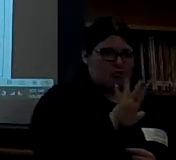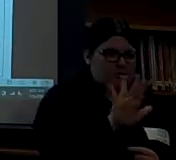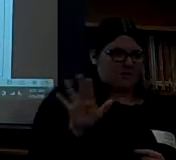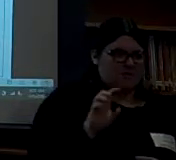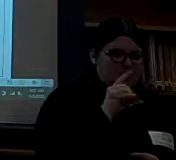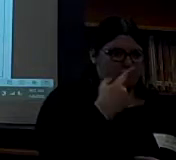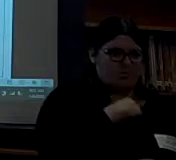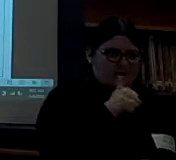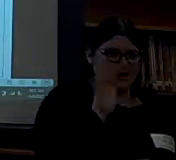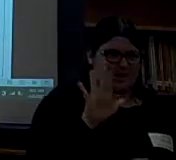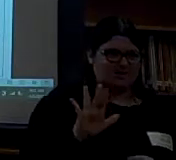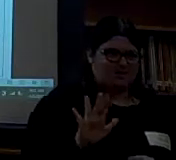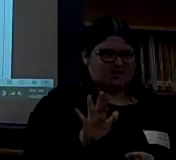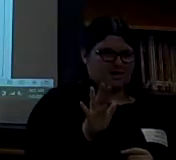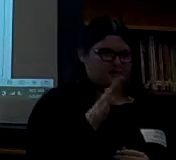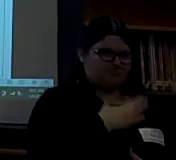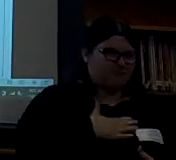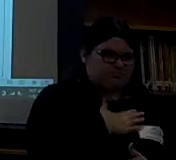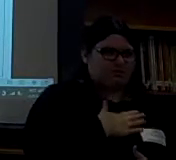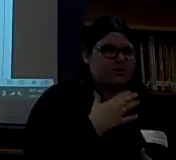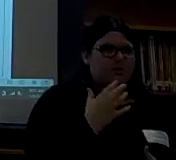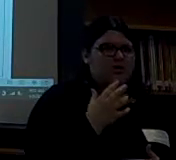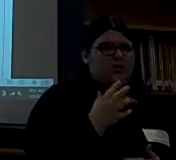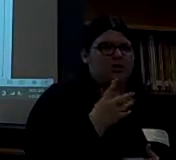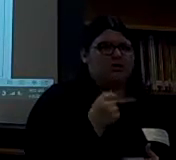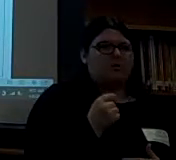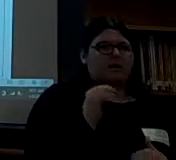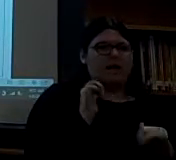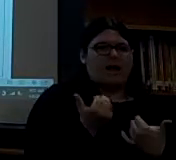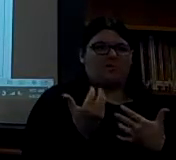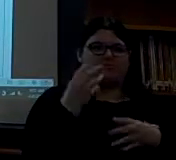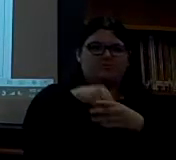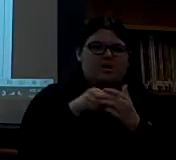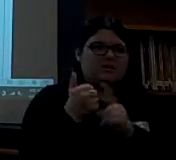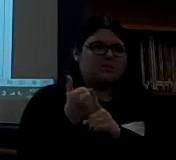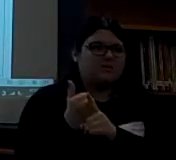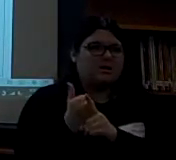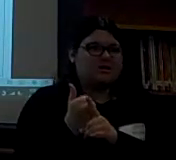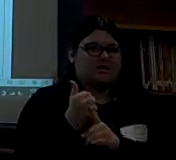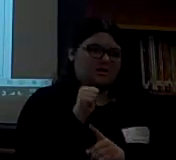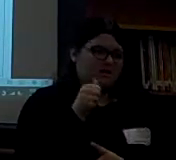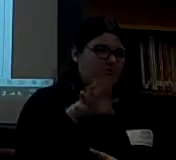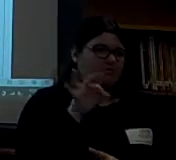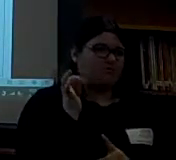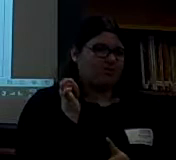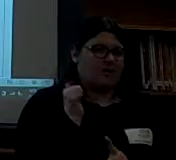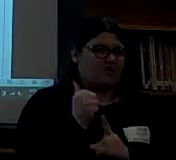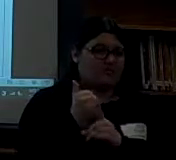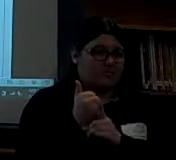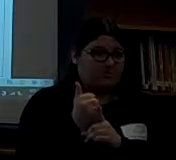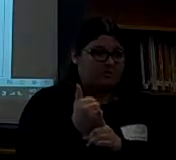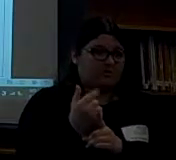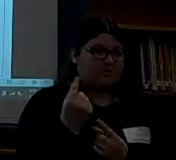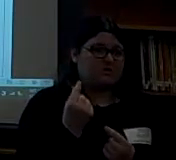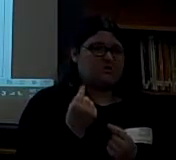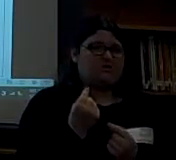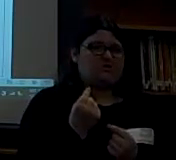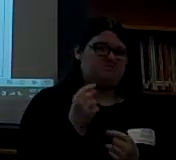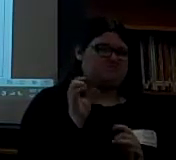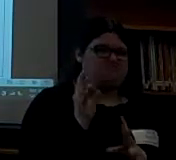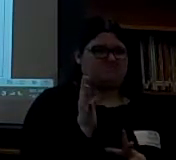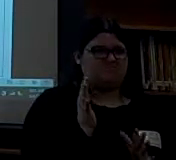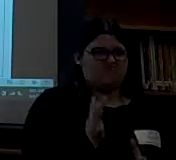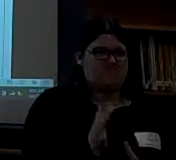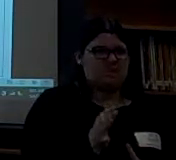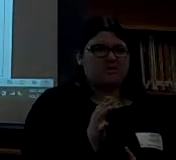entertainment, but we need to teach them, especially at this age, how to engage themselves. Because if they don't find a way to engage themselves, they'll do it in nasty ways. So